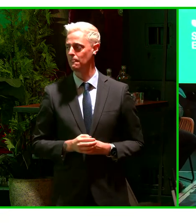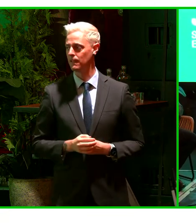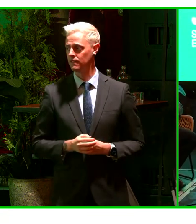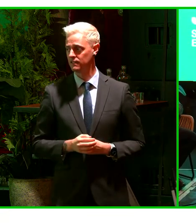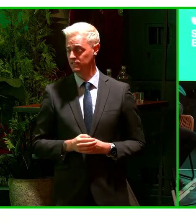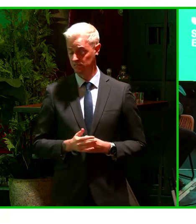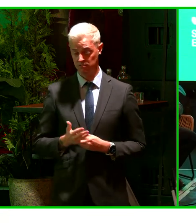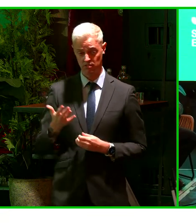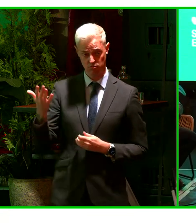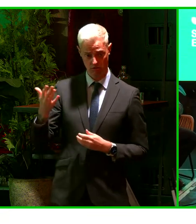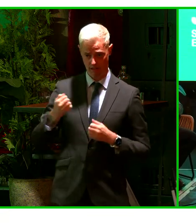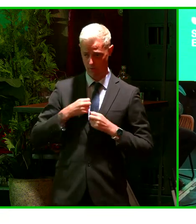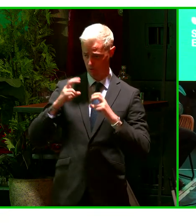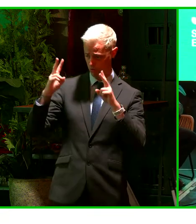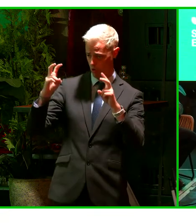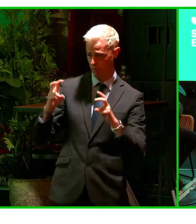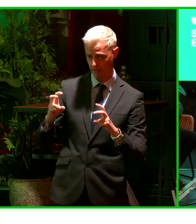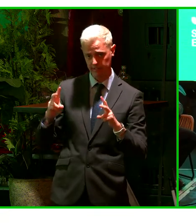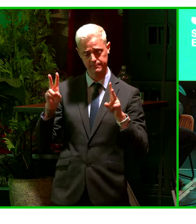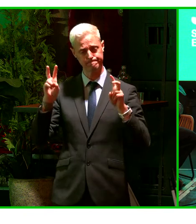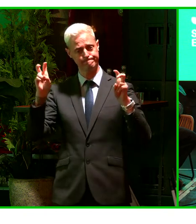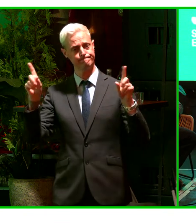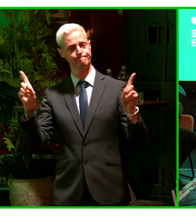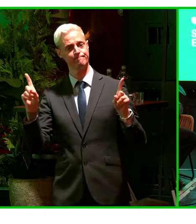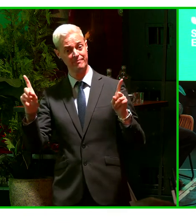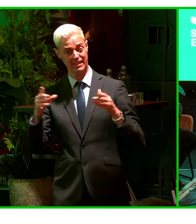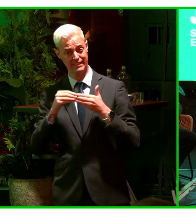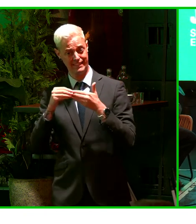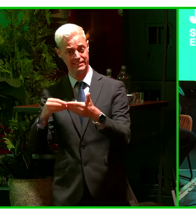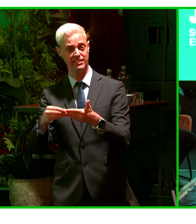topics we talk about, it's about leadership. There's so many